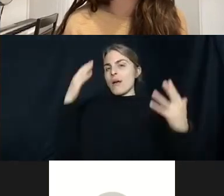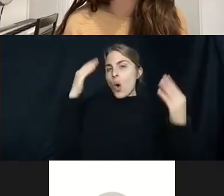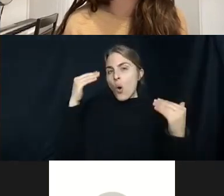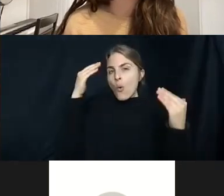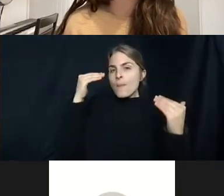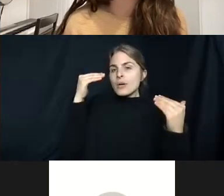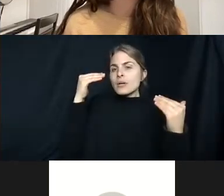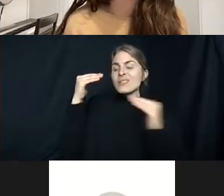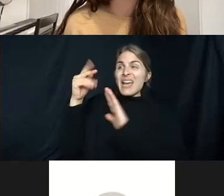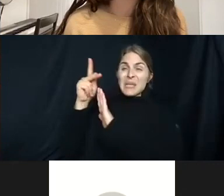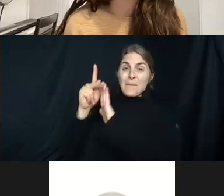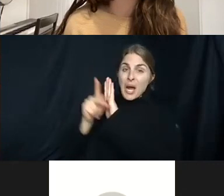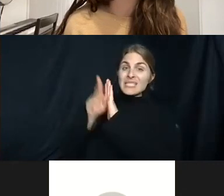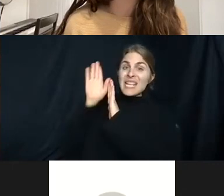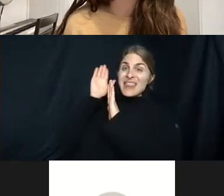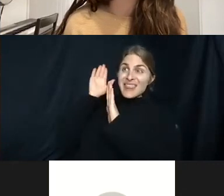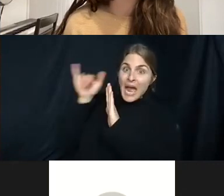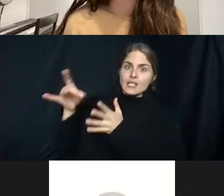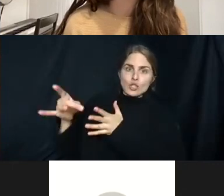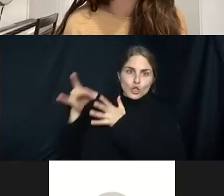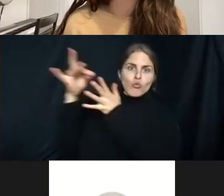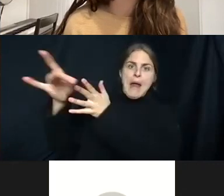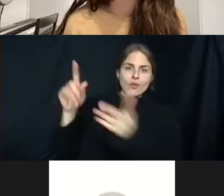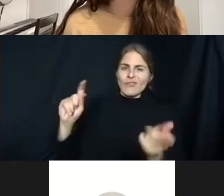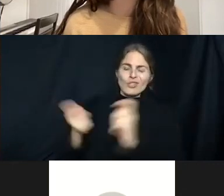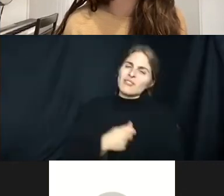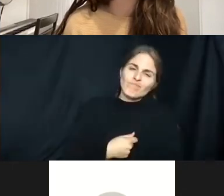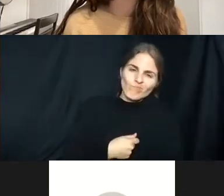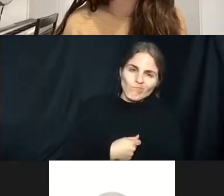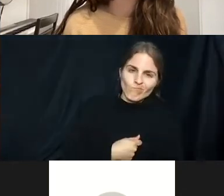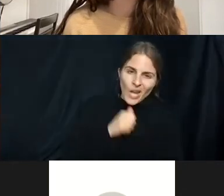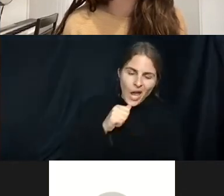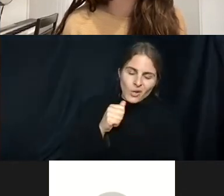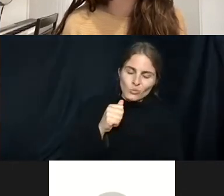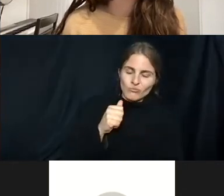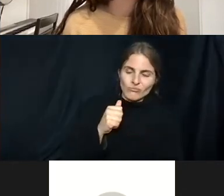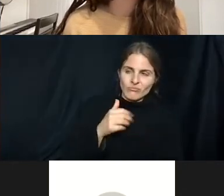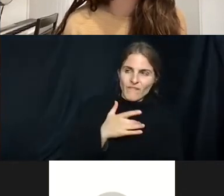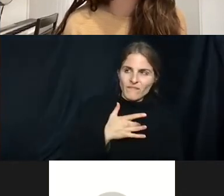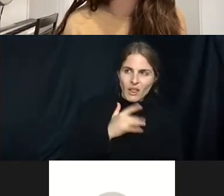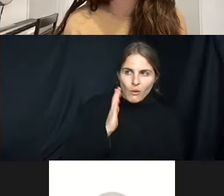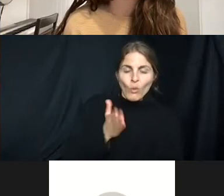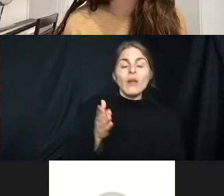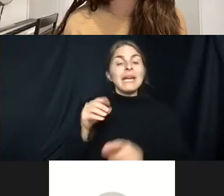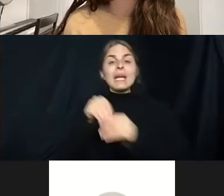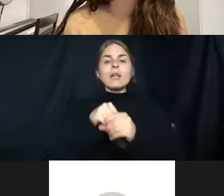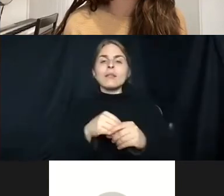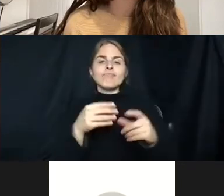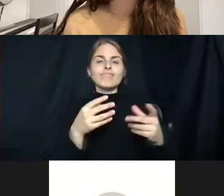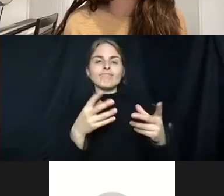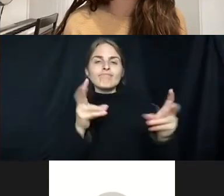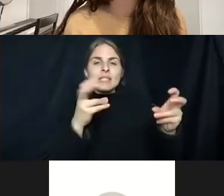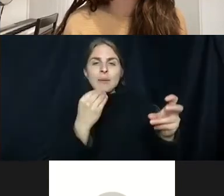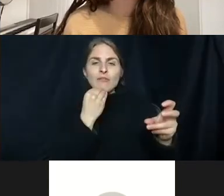a driver of change. Like, because if we're talking about specifically within the food space, I think people do too